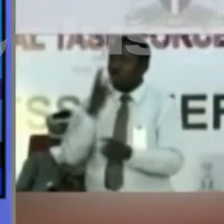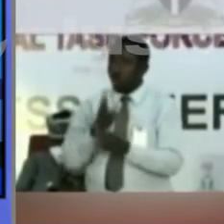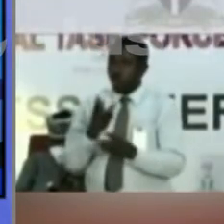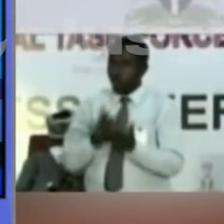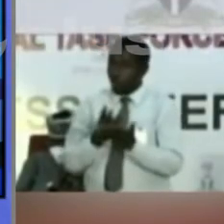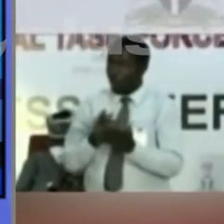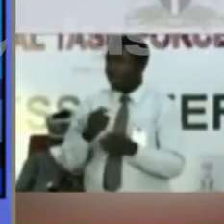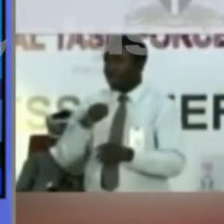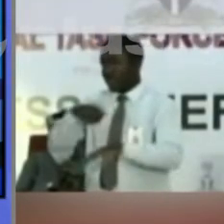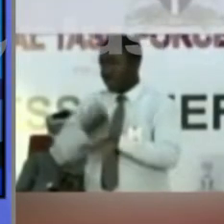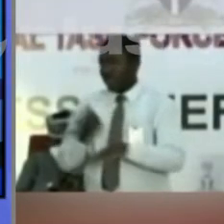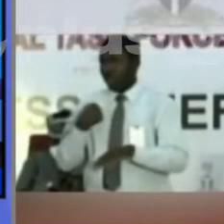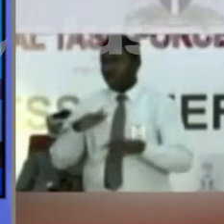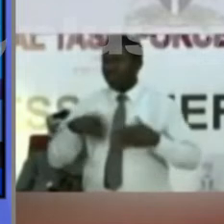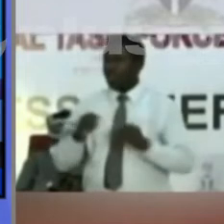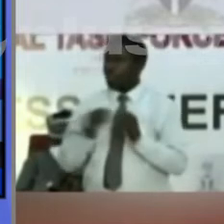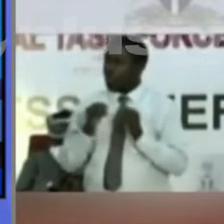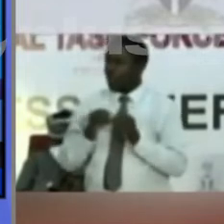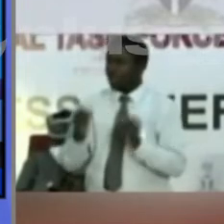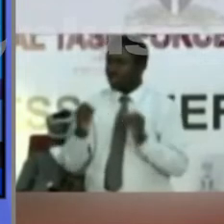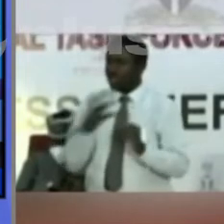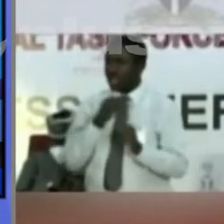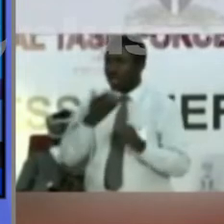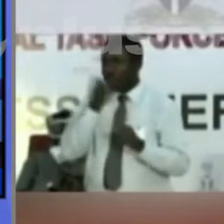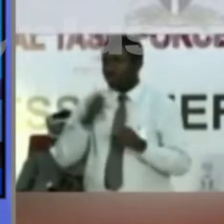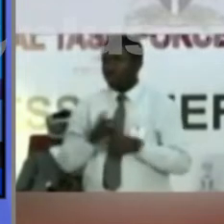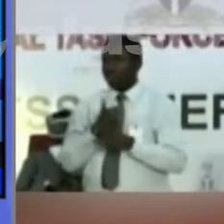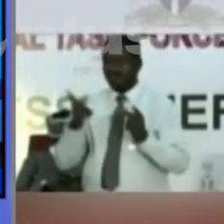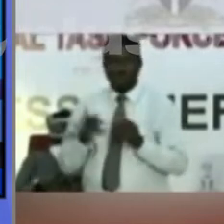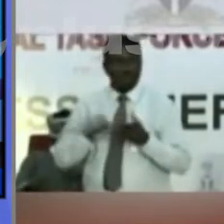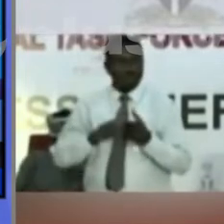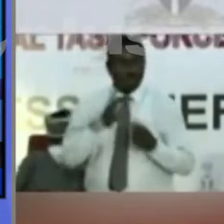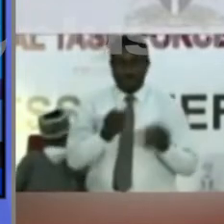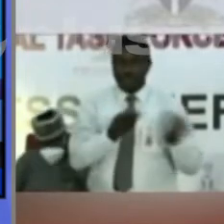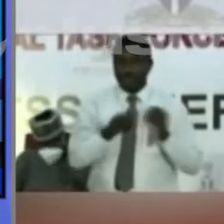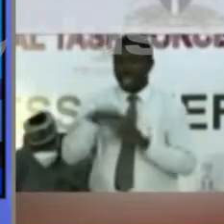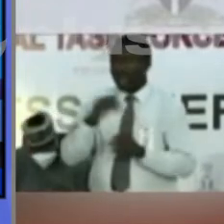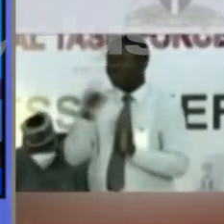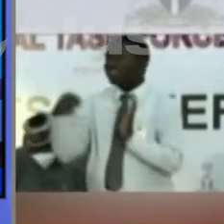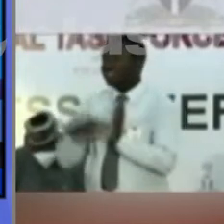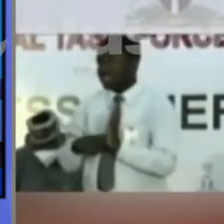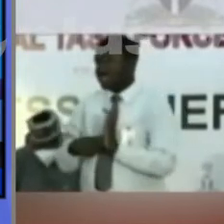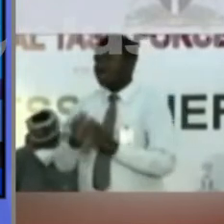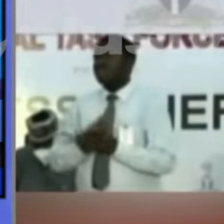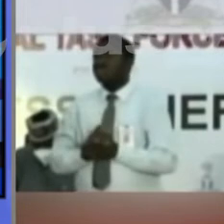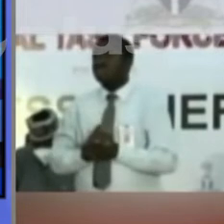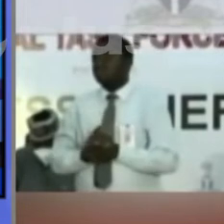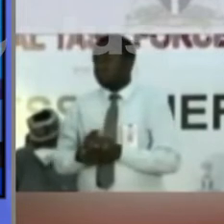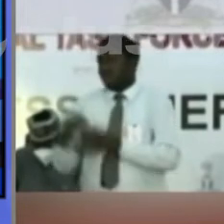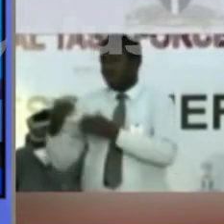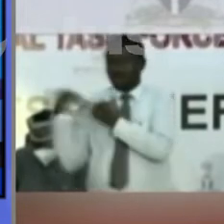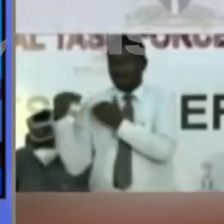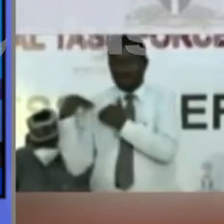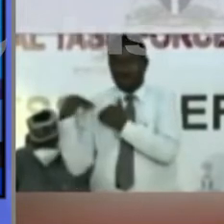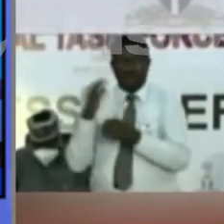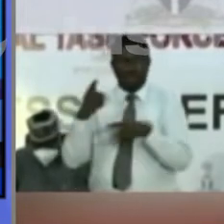globally. The Minister of Foreign Affairs, Geoffrey Onyema, at a press conference, organized by the Presidential Task Force on